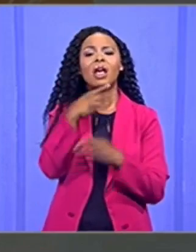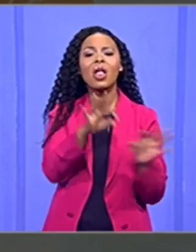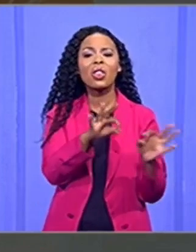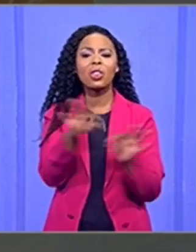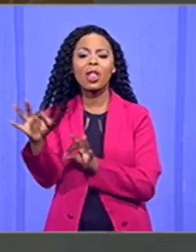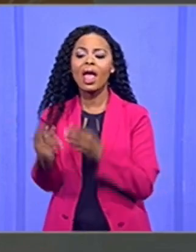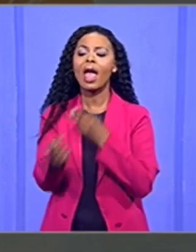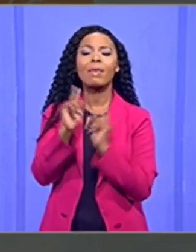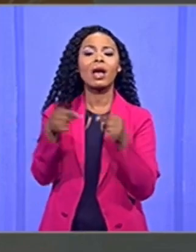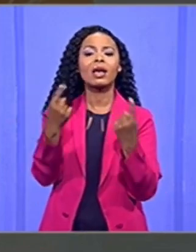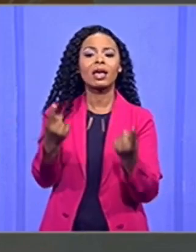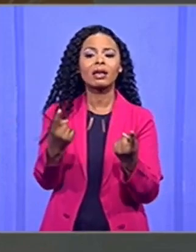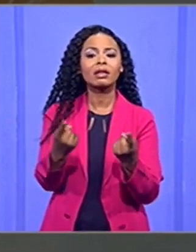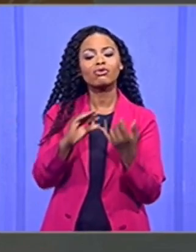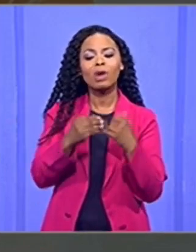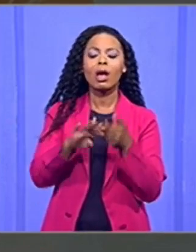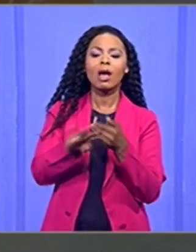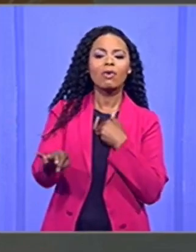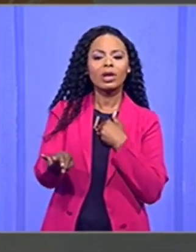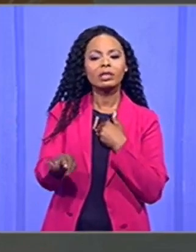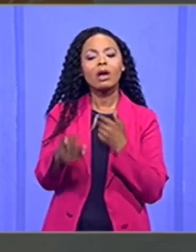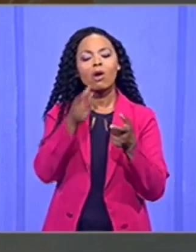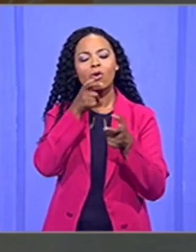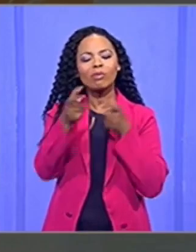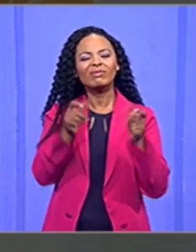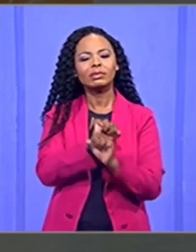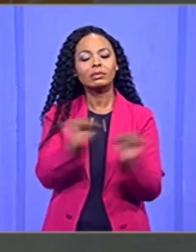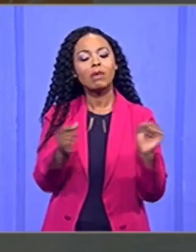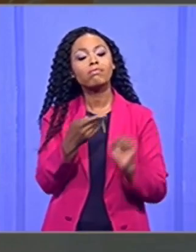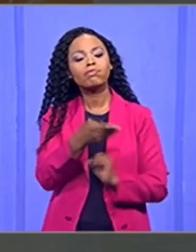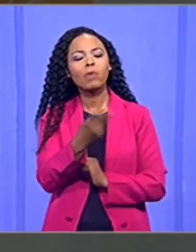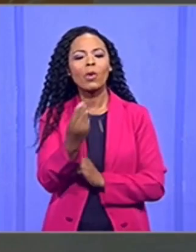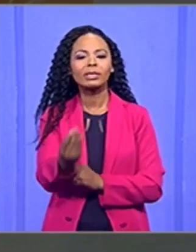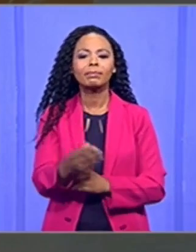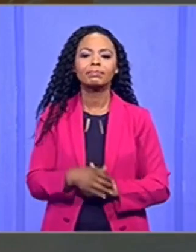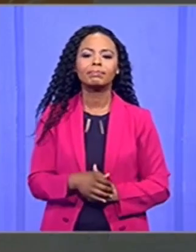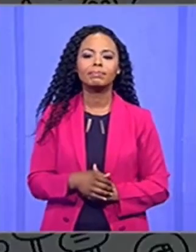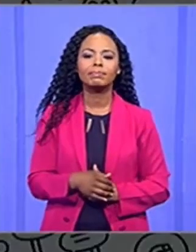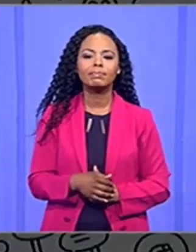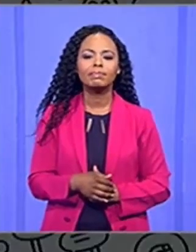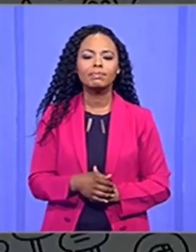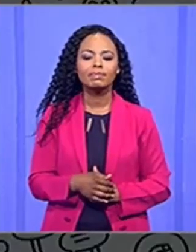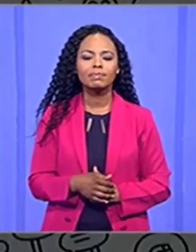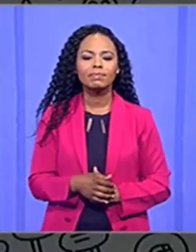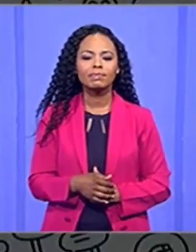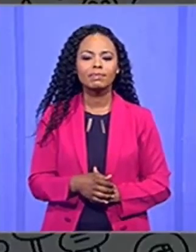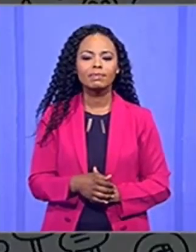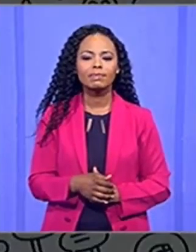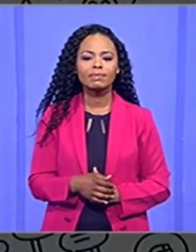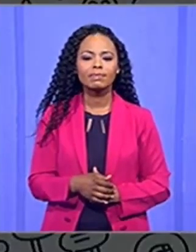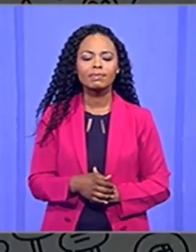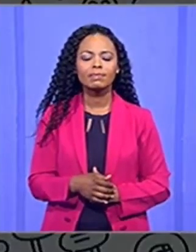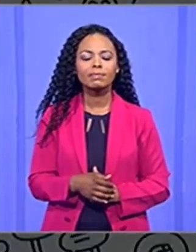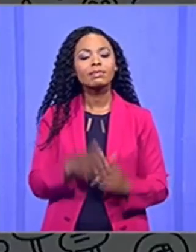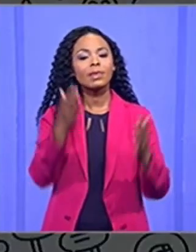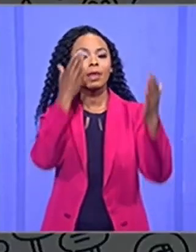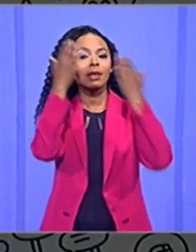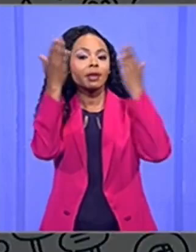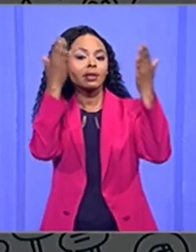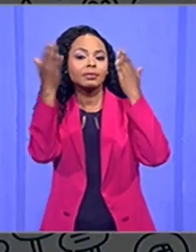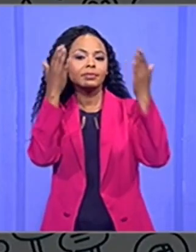ne e diragala gape mme o tsibogile jana mo WhatsApp. Marumelo koko mo